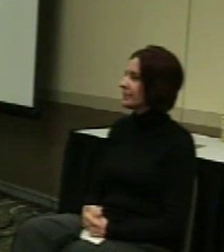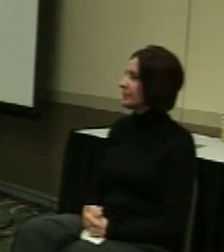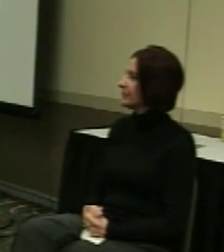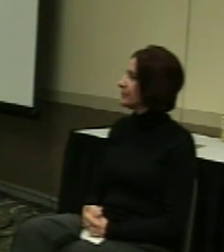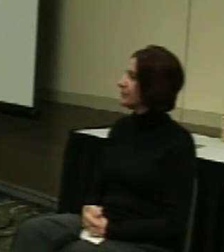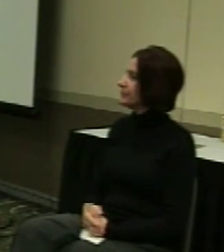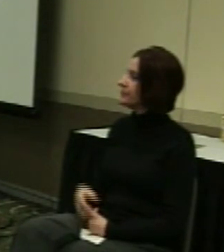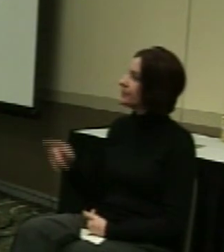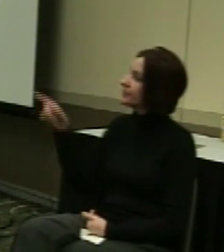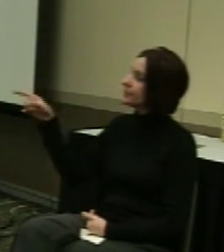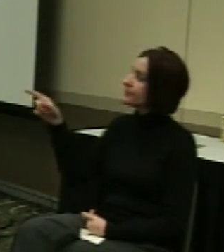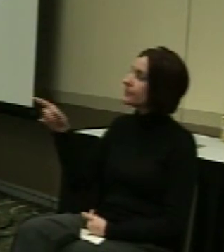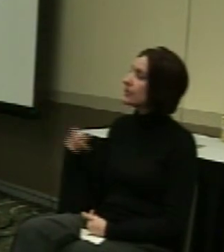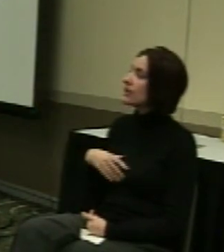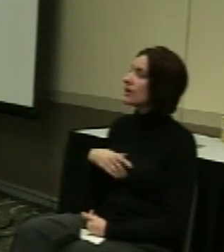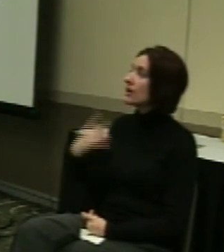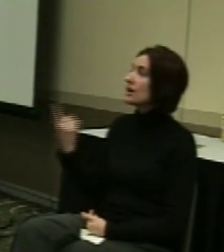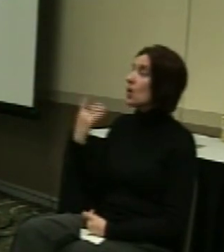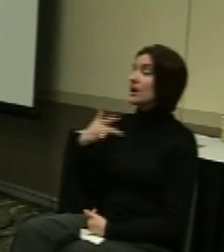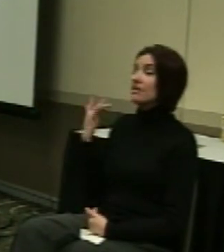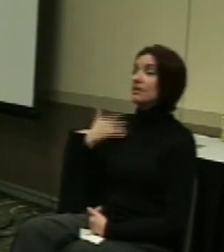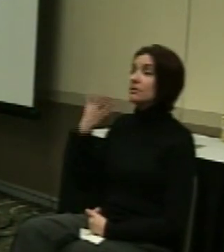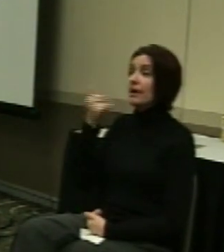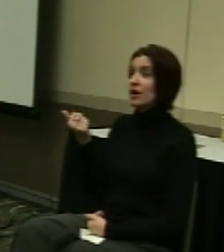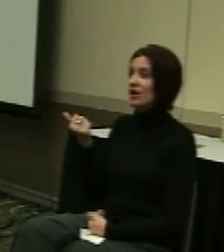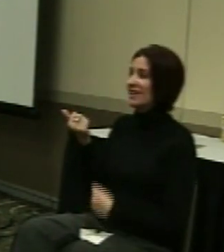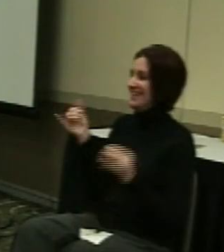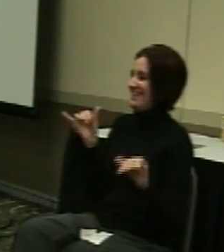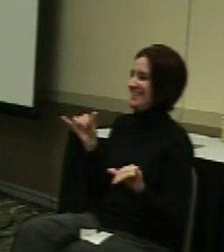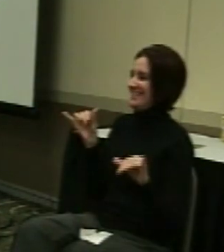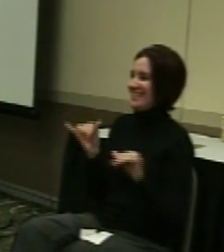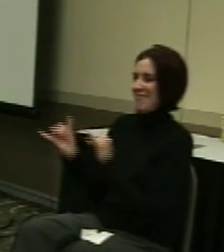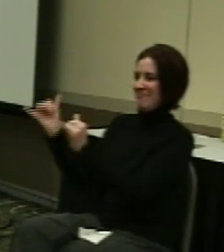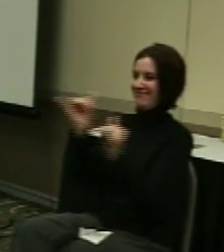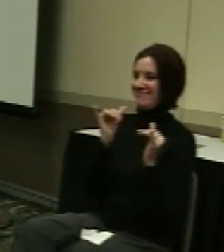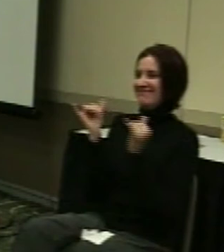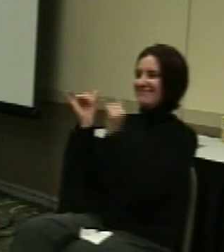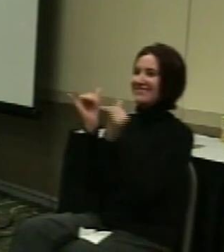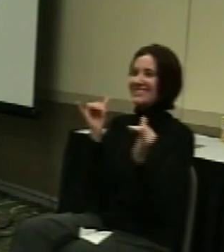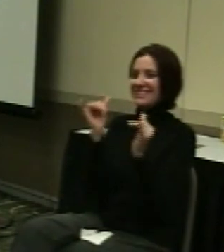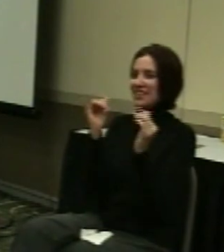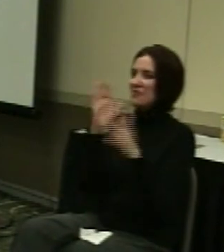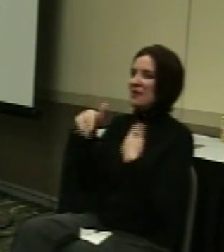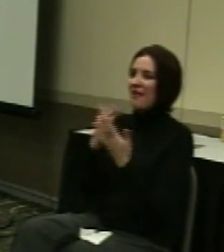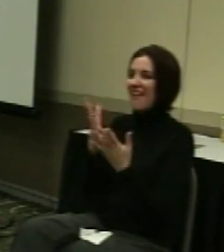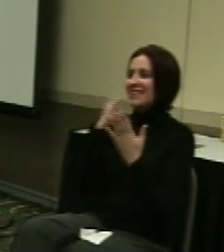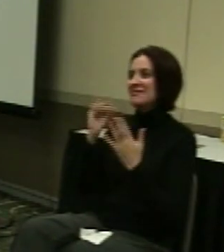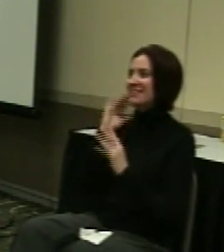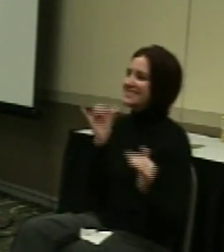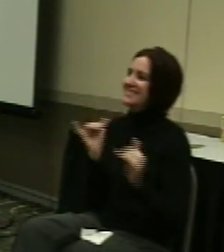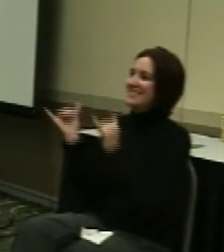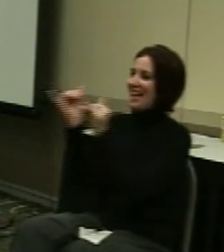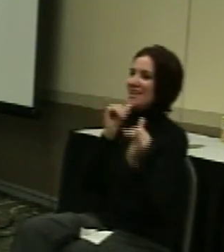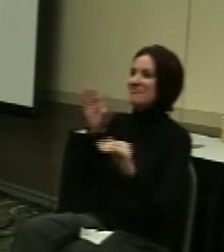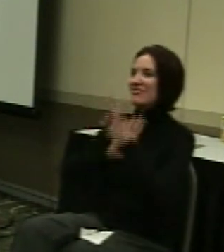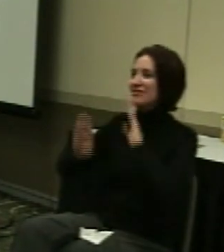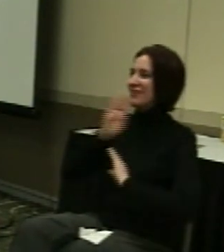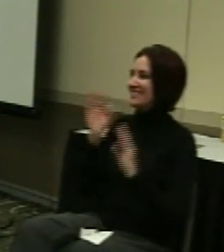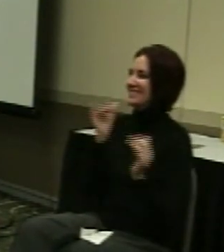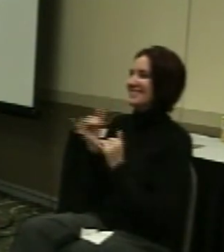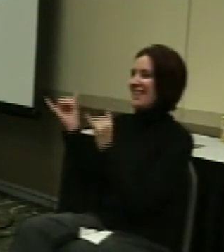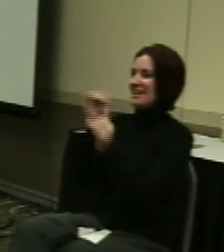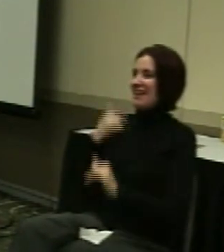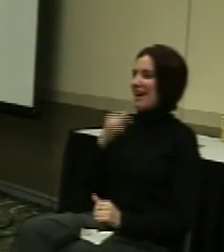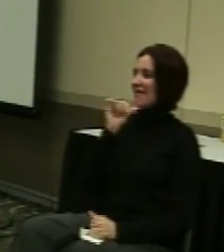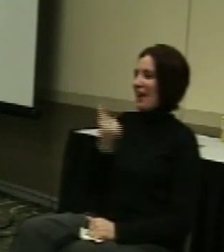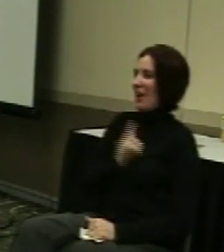It always feels better just to know that we're all in the same boat. We're all saying the same thing. We all face the same frustrations. The next thing is to get to the next step, to get past